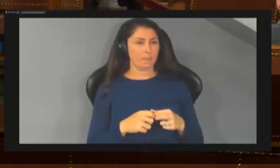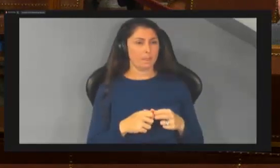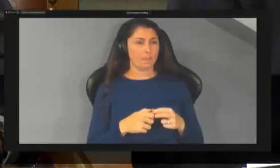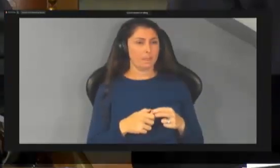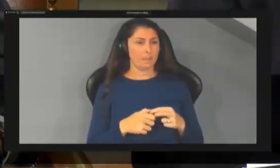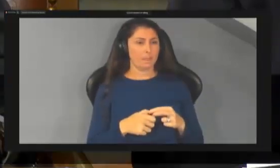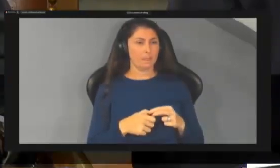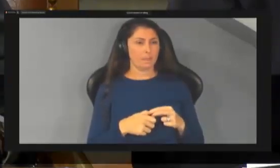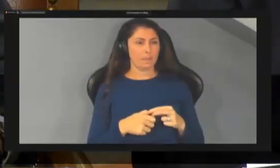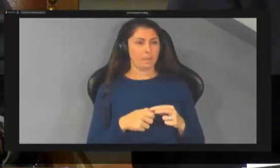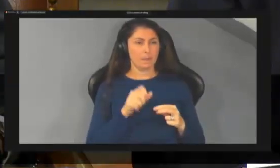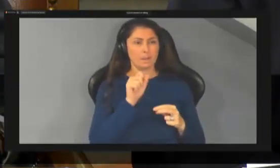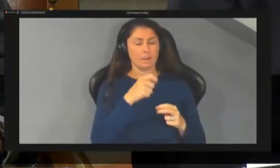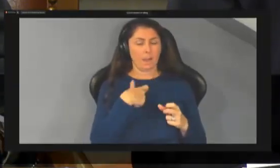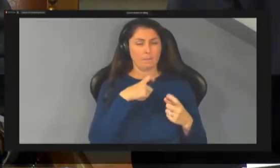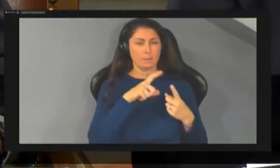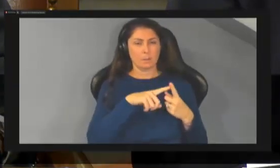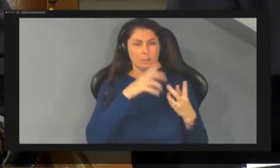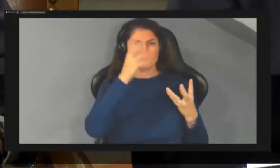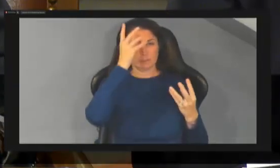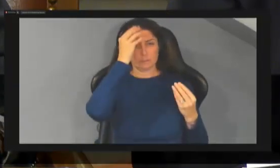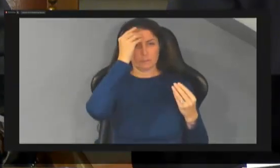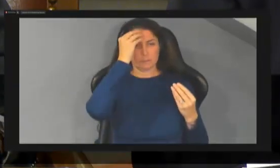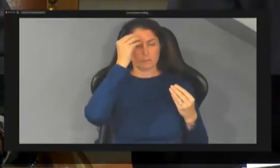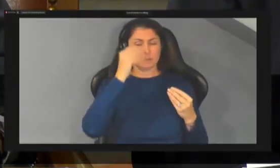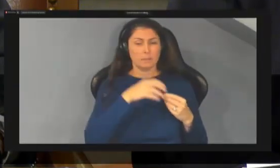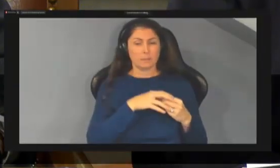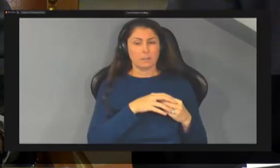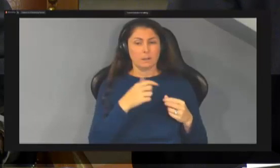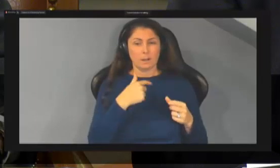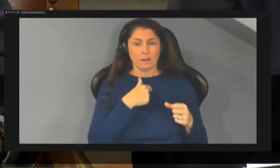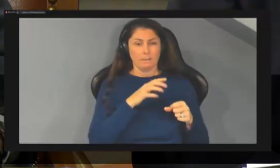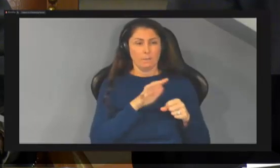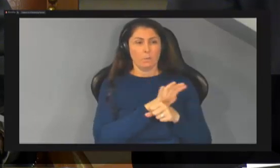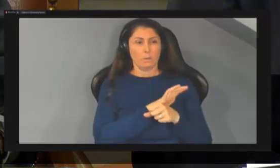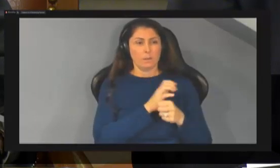I have to gather my thoughts. I fully support